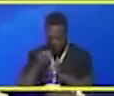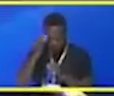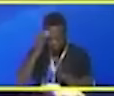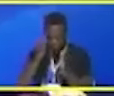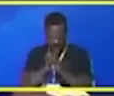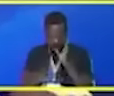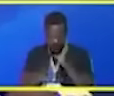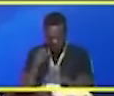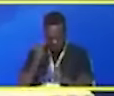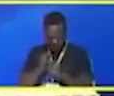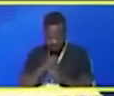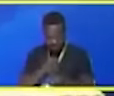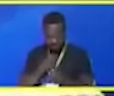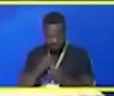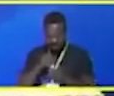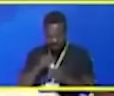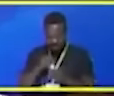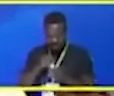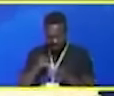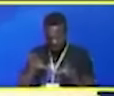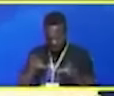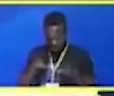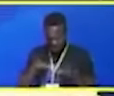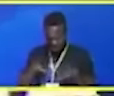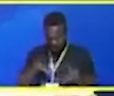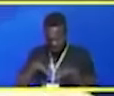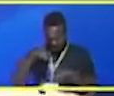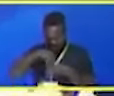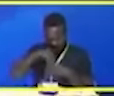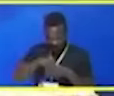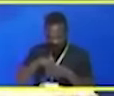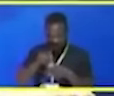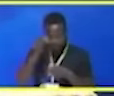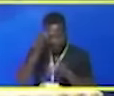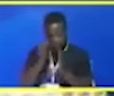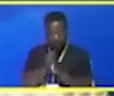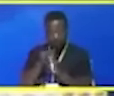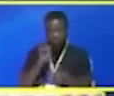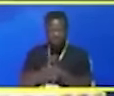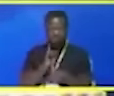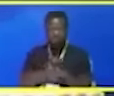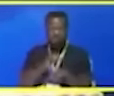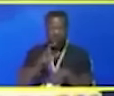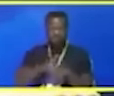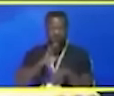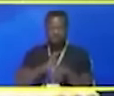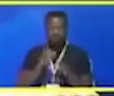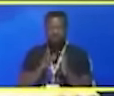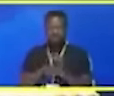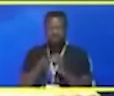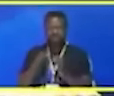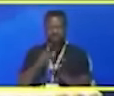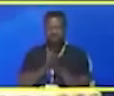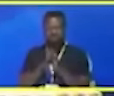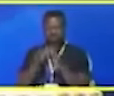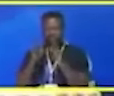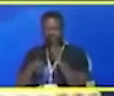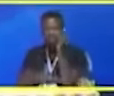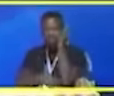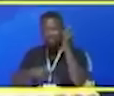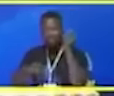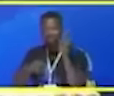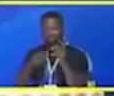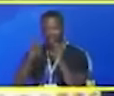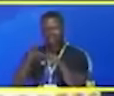are submitting to. The moment you claim that you are walking in church and you are becoming more like one who steals,